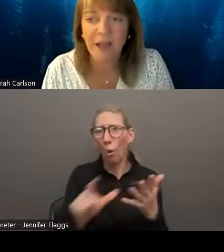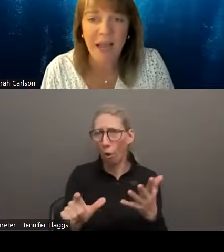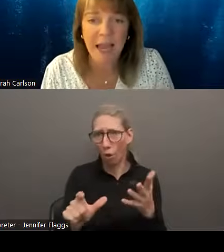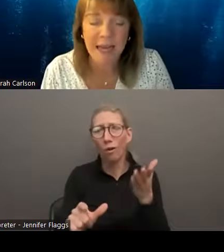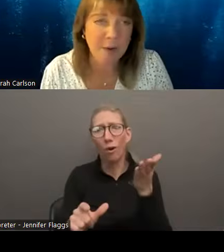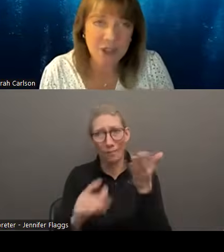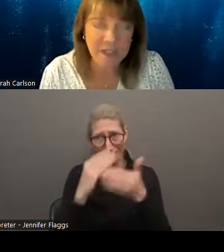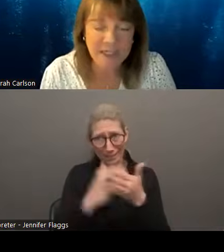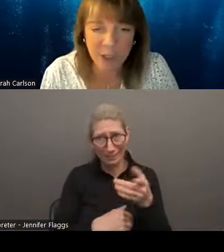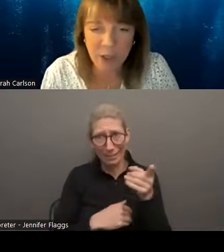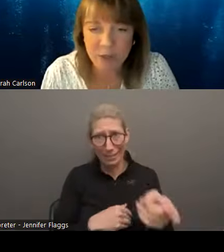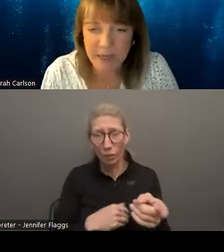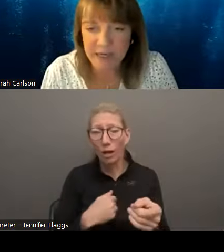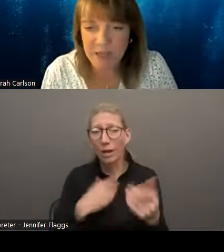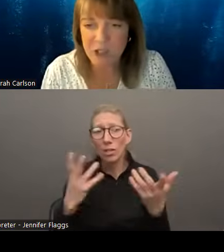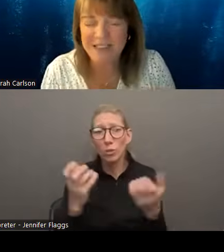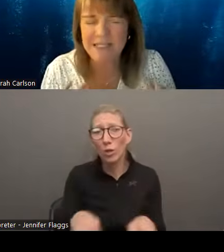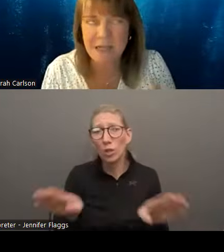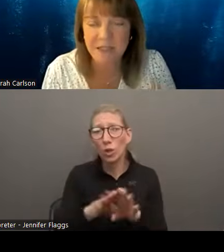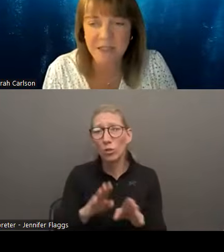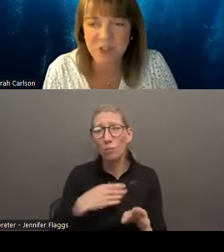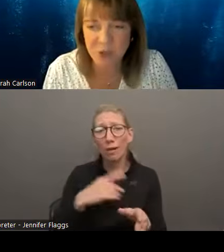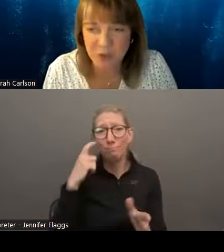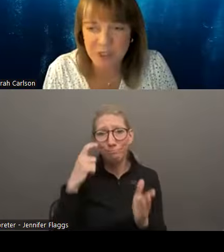here. And I would just like to close by acknowledging the